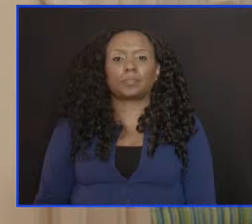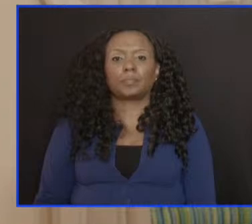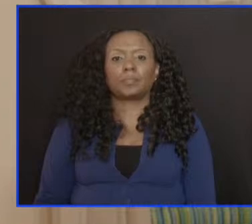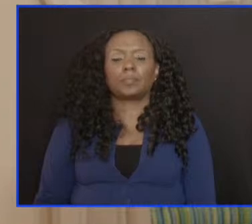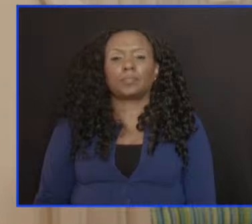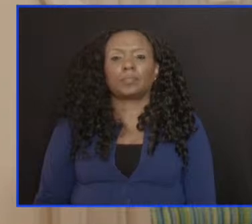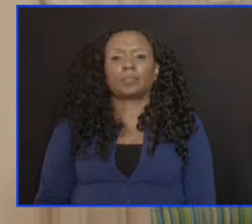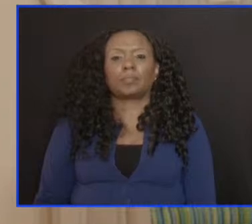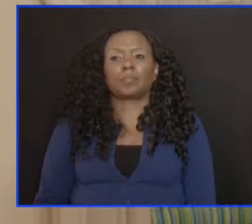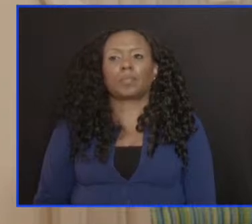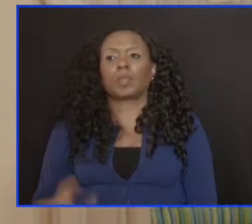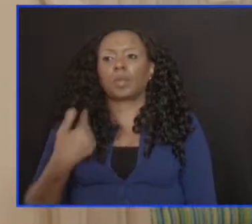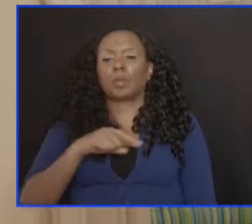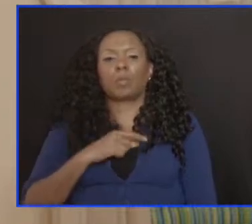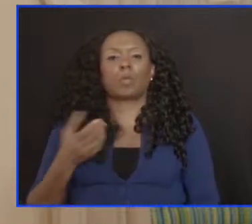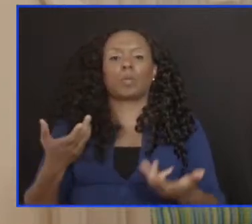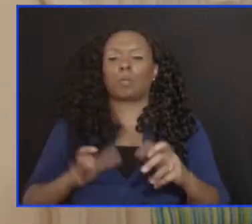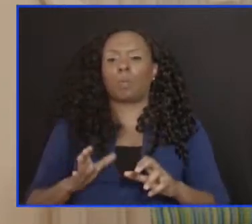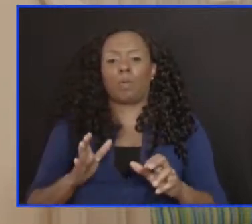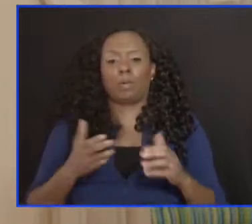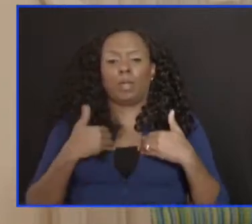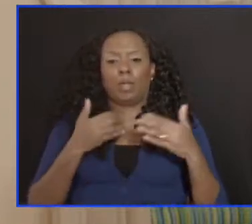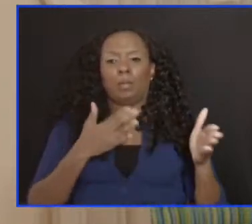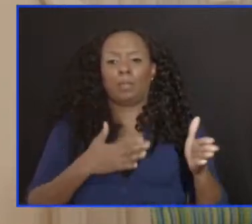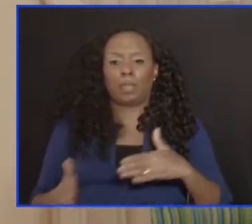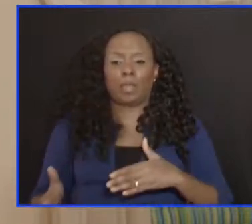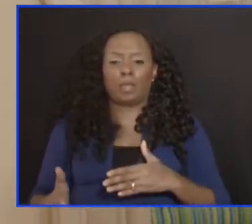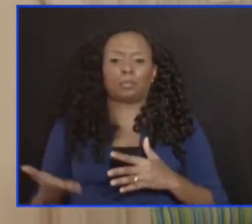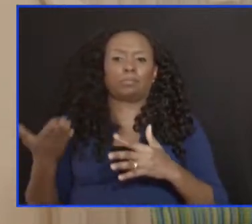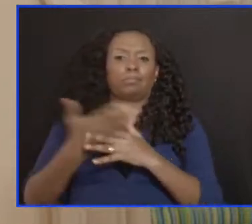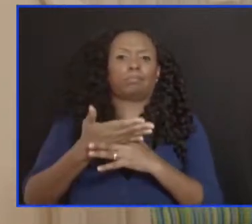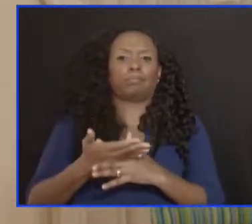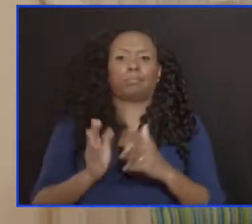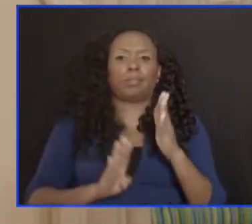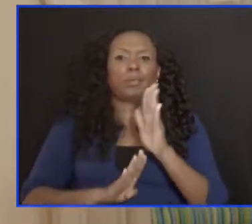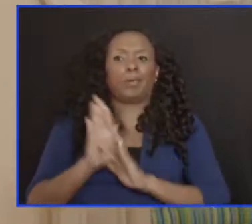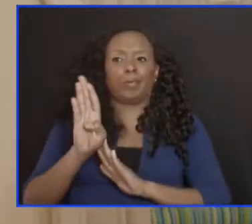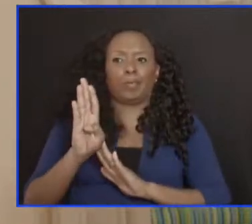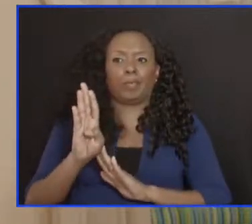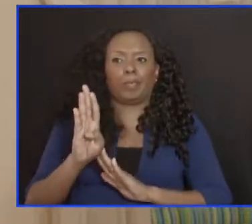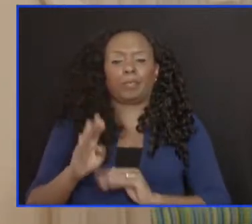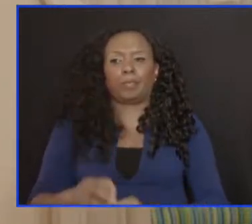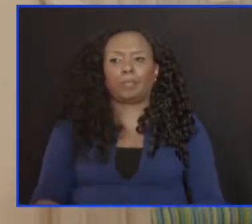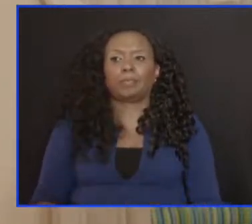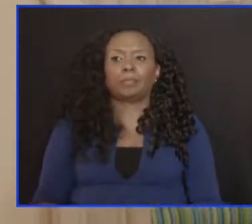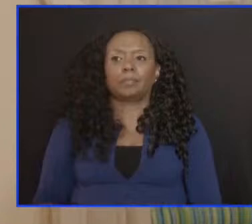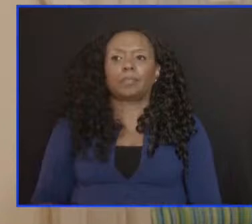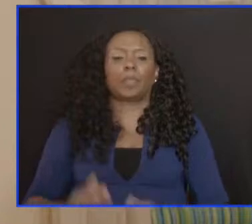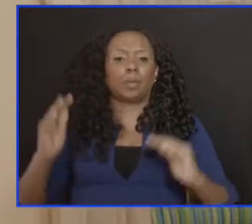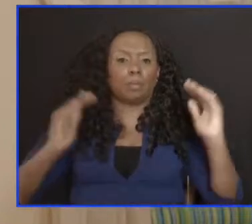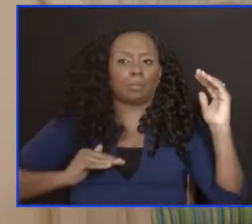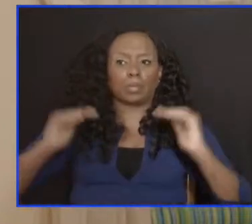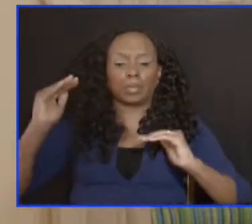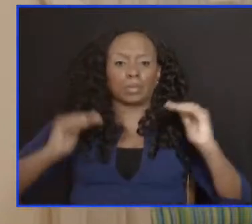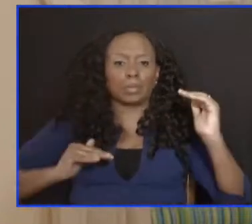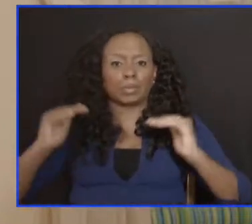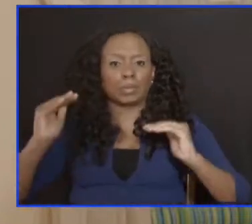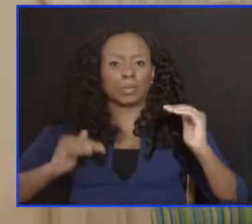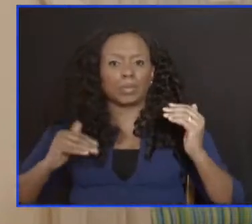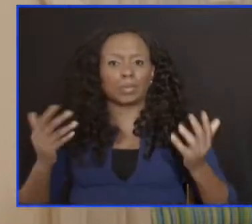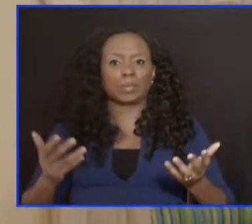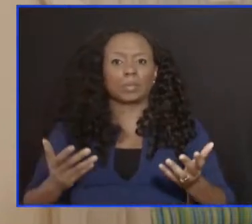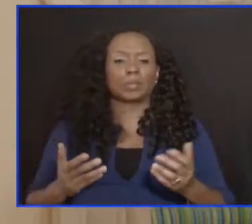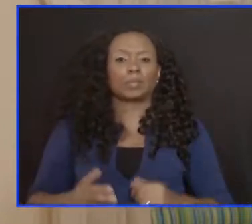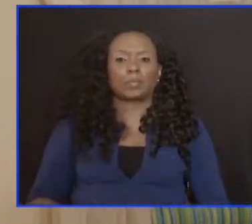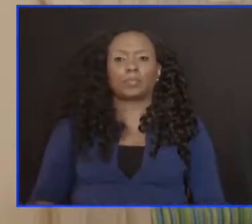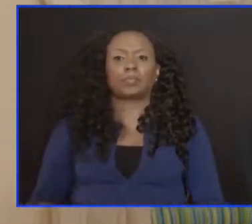that will erode the economy and prevent further growth of the economy. So it's a balancing act, and I